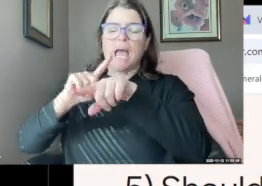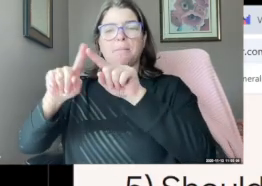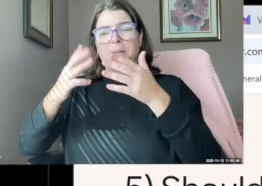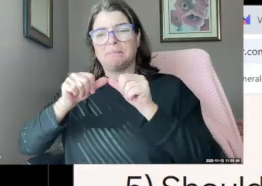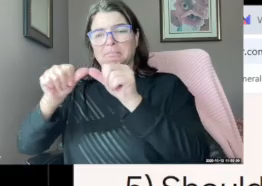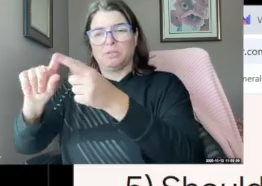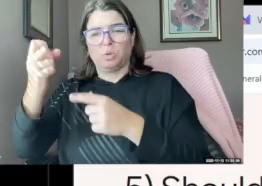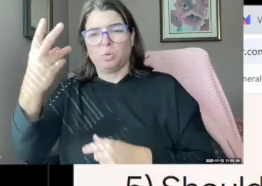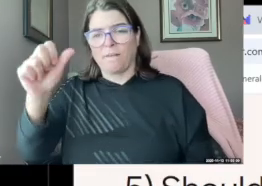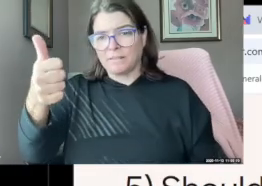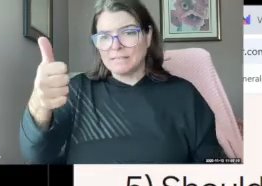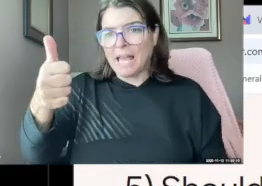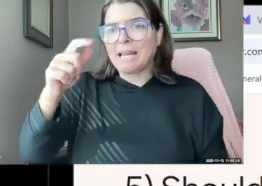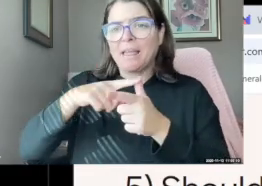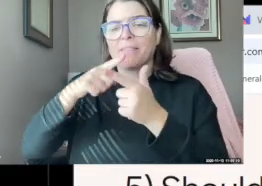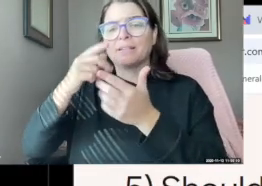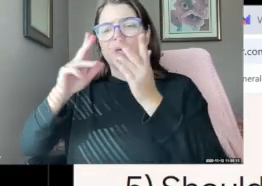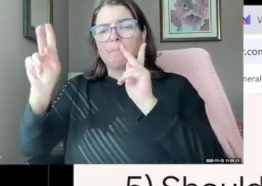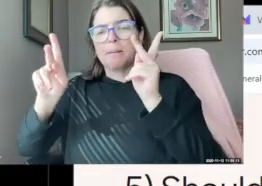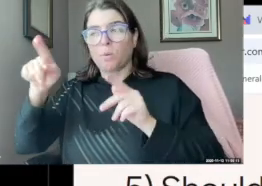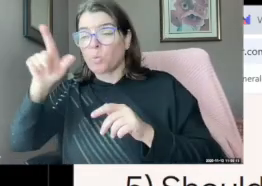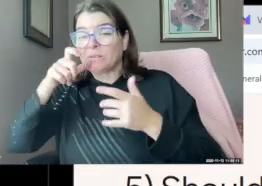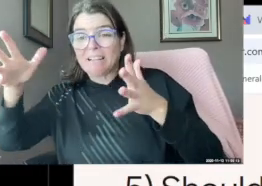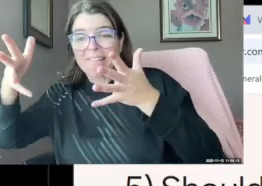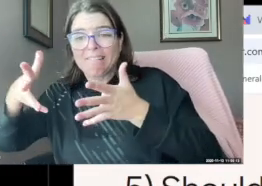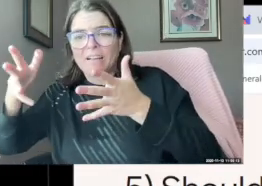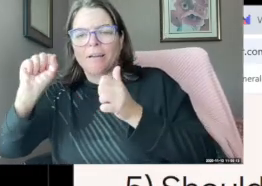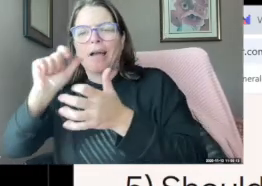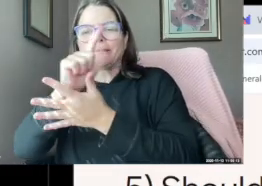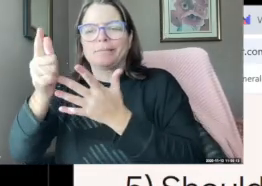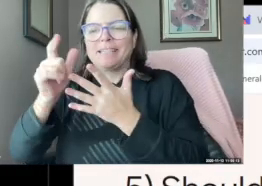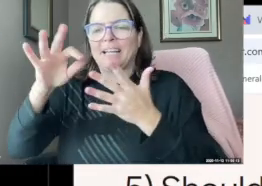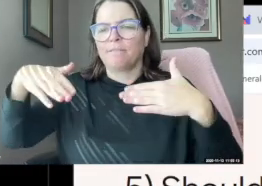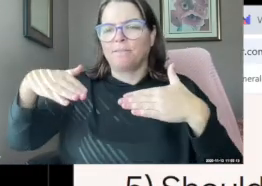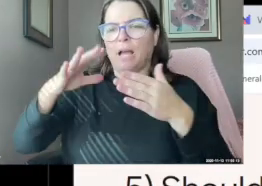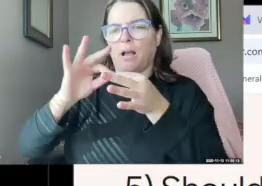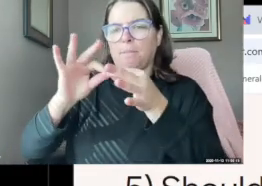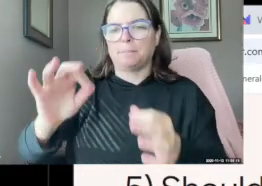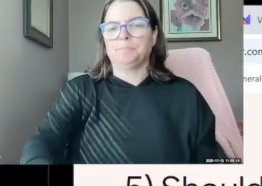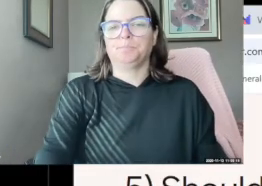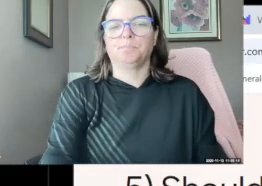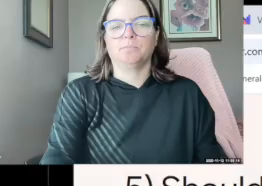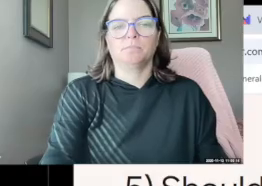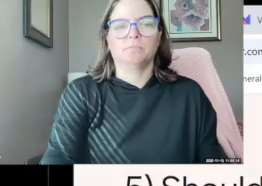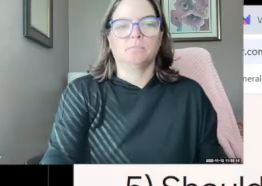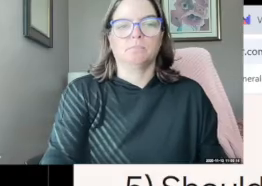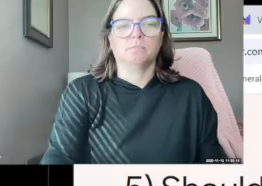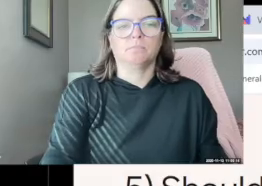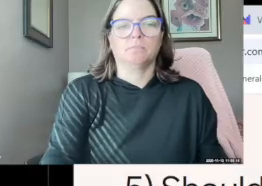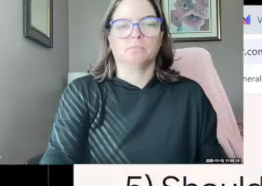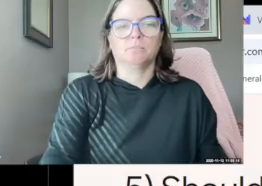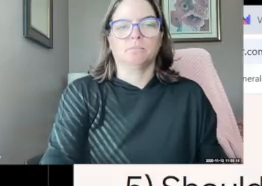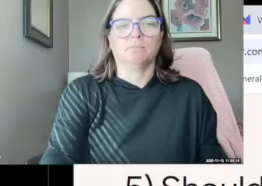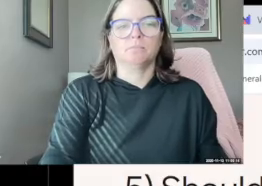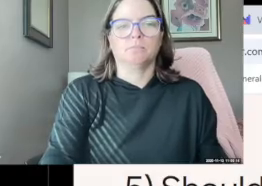Really, Robert, before you go, while we will have limited time, folks, we can stay a little longer. So maybe we'll go till about 12:10 or so that a few